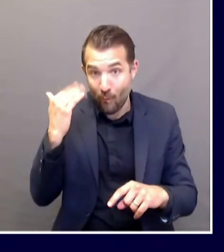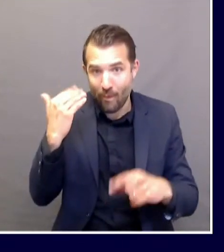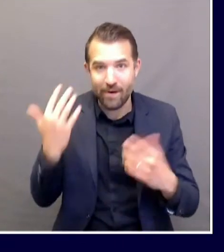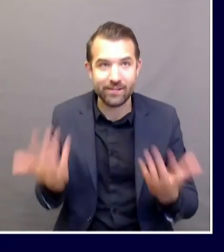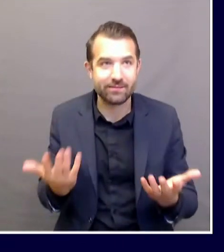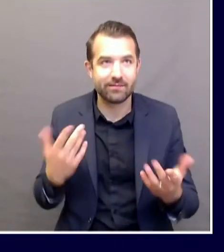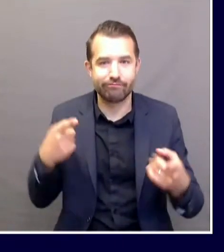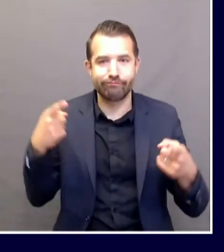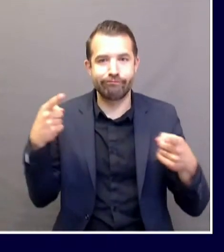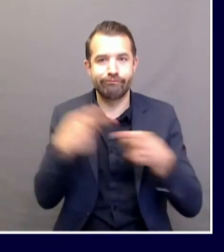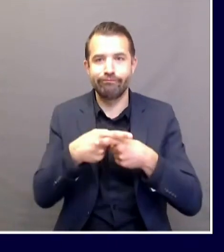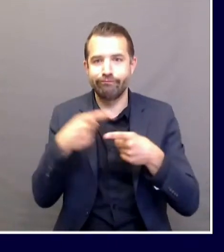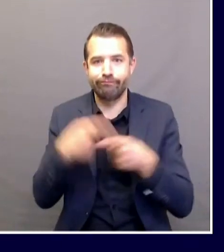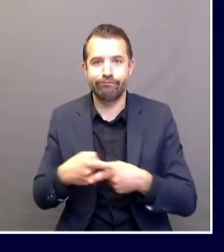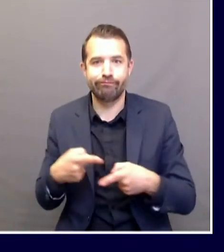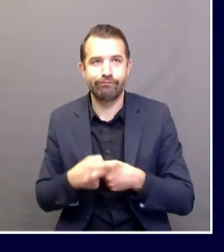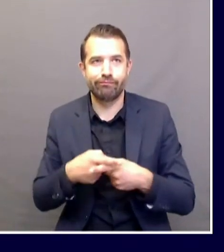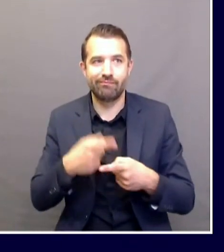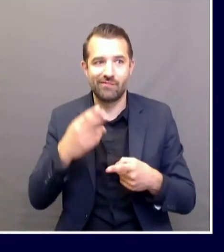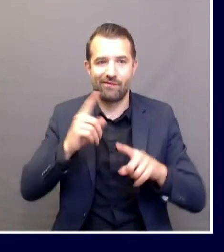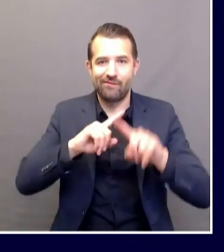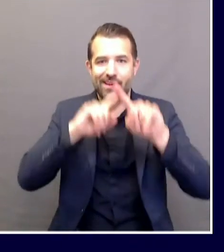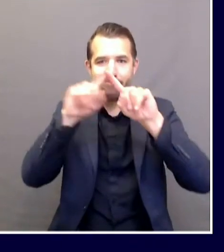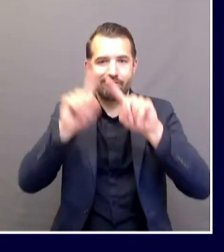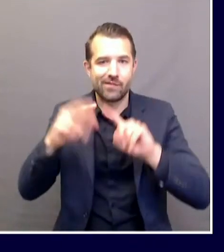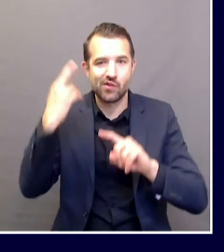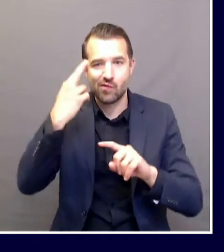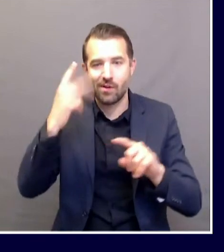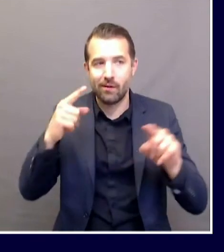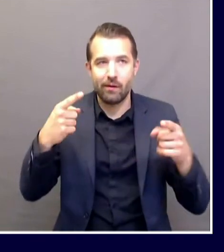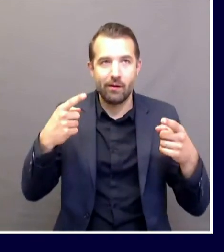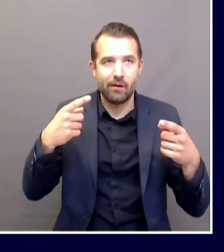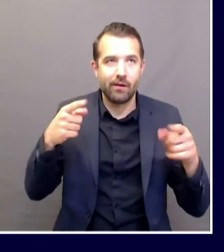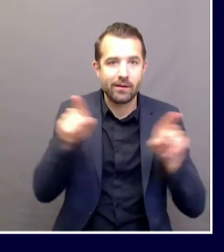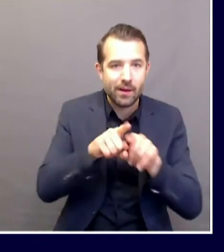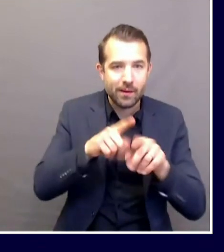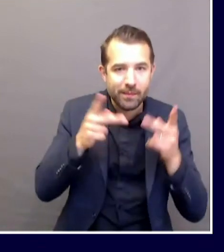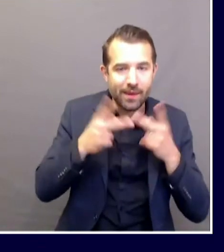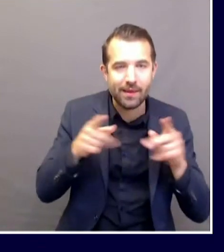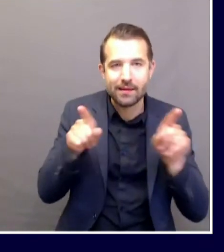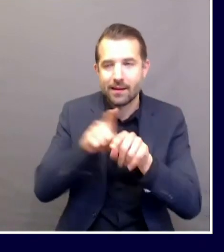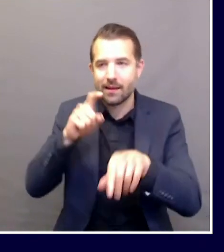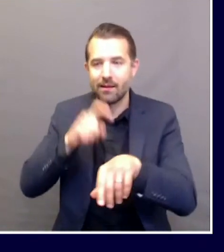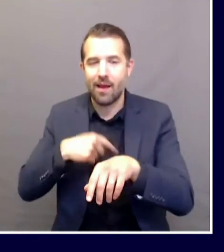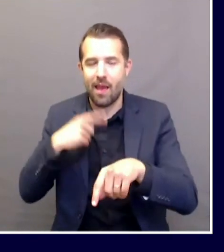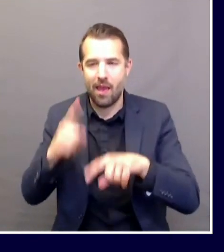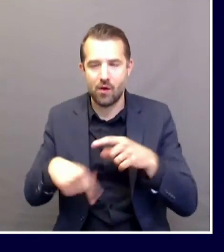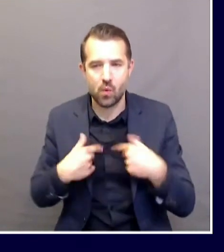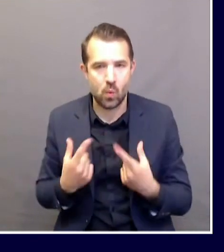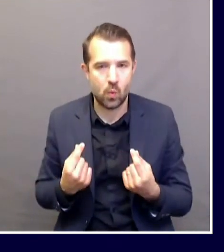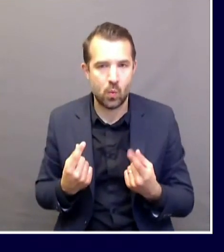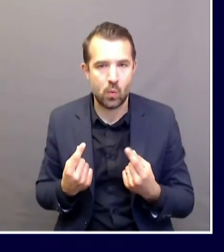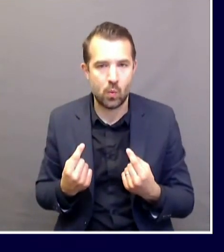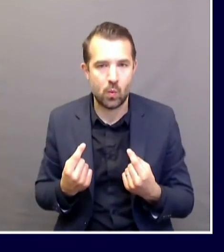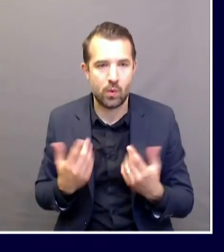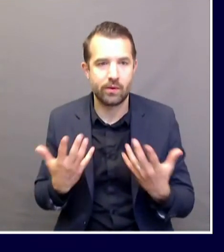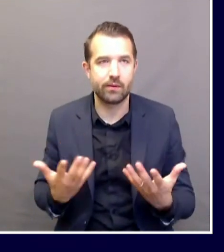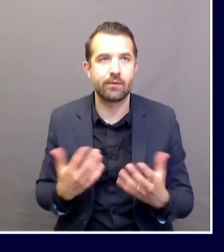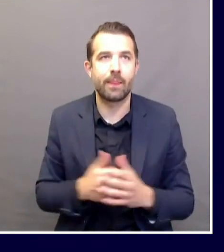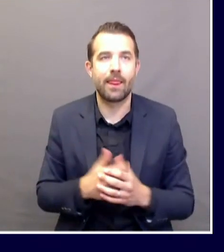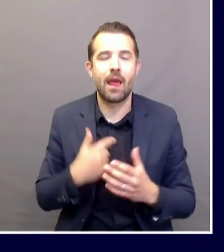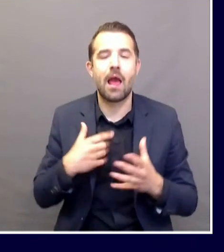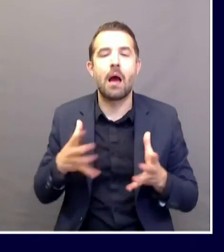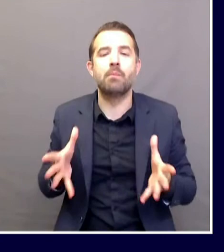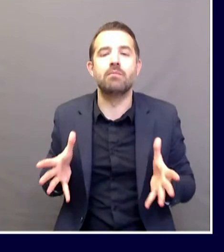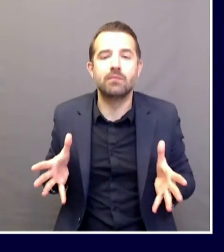recommend that when you go somewhere for your vaccine, you make every effort to get your second shot at